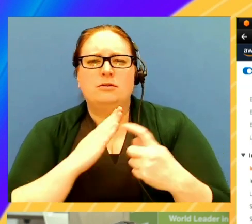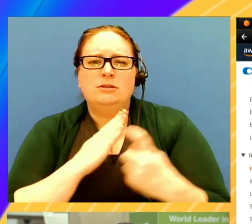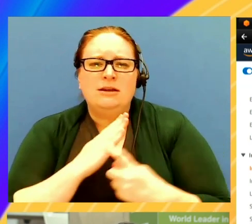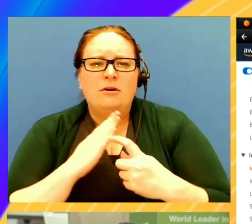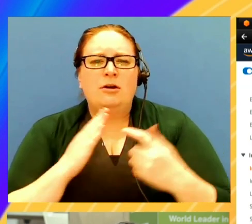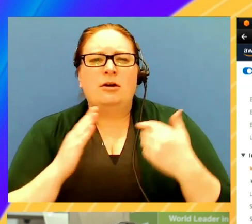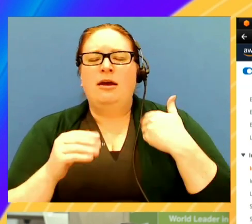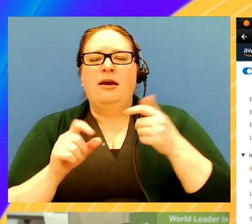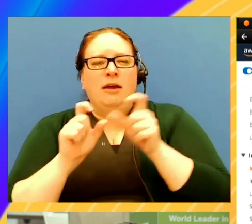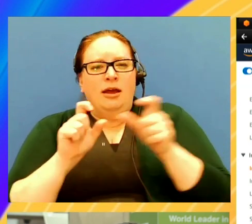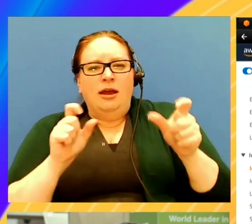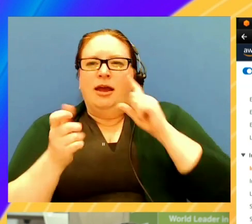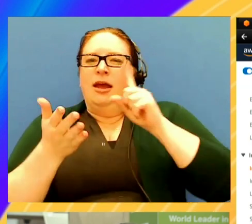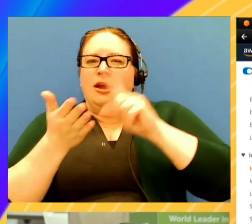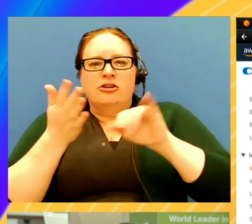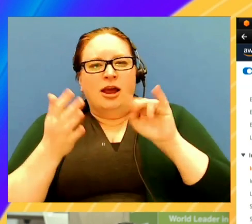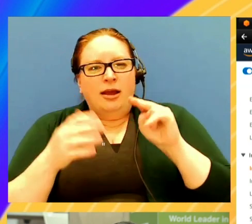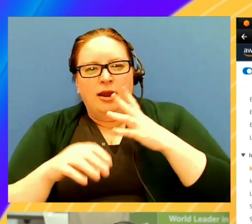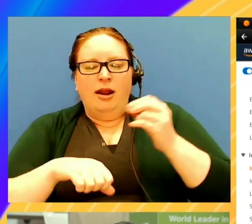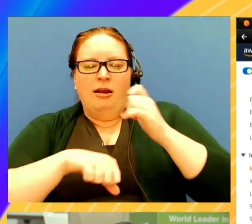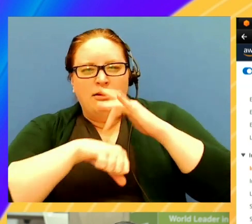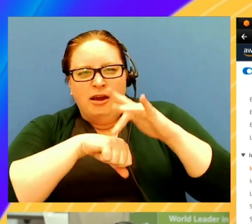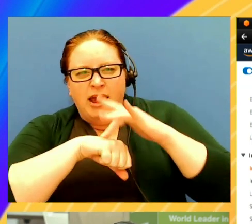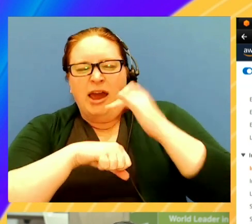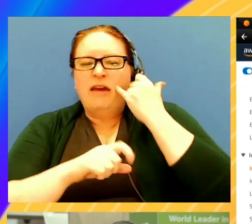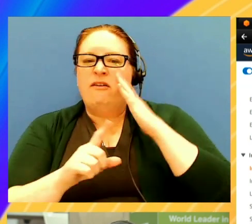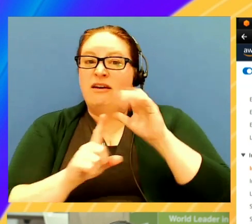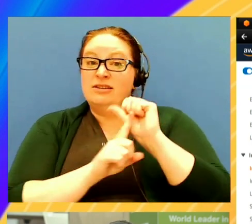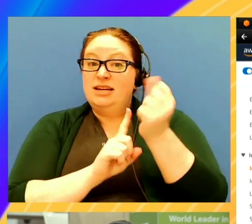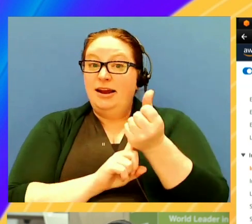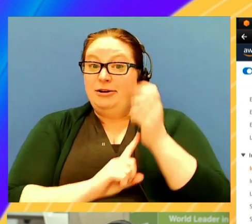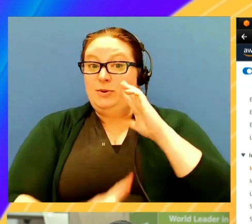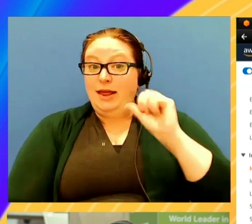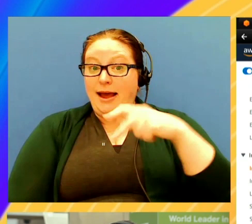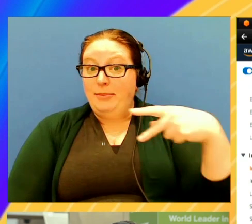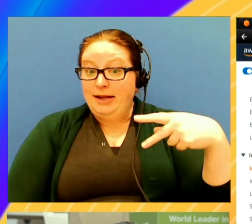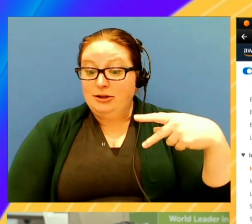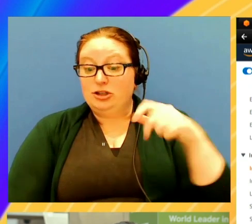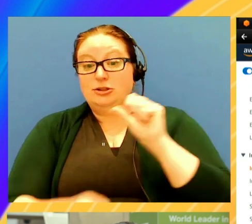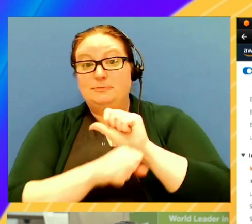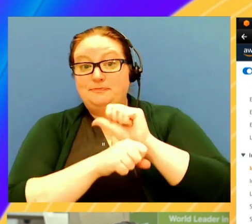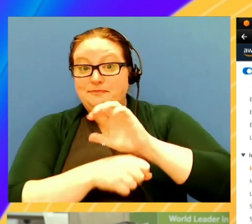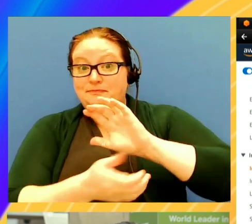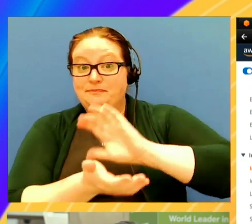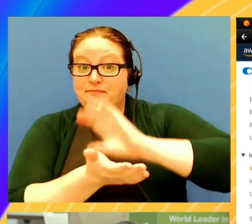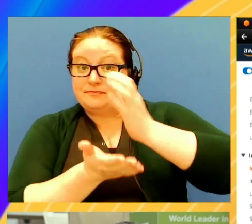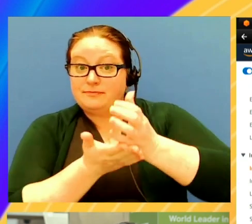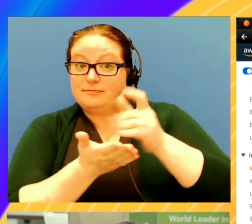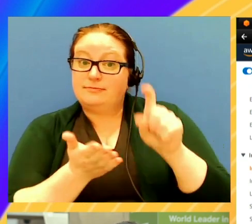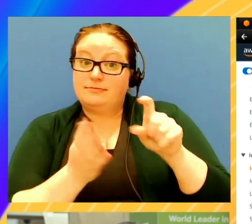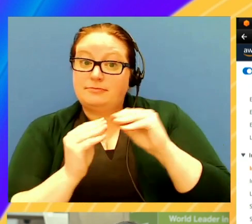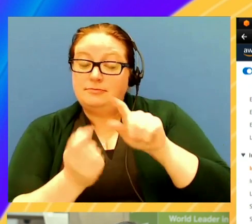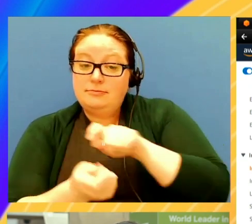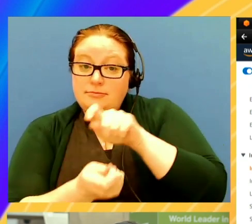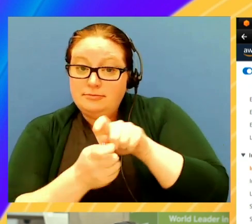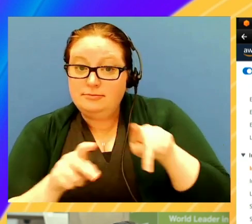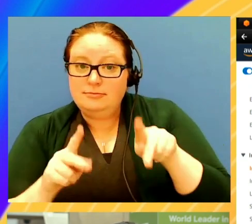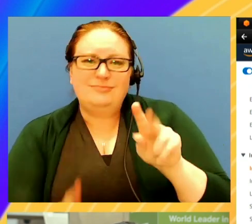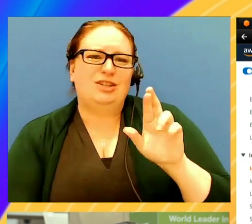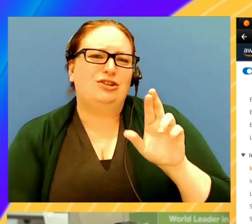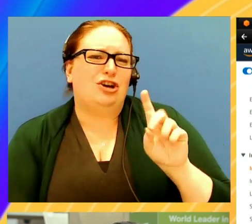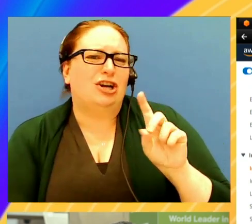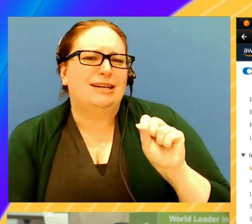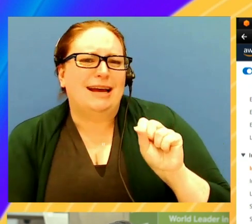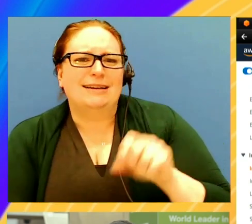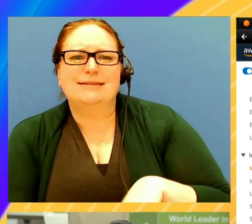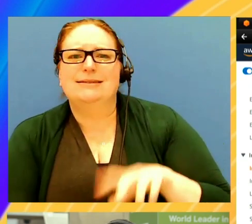in and be available. If there are those scenarios where our applications or workloads need that more specific permissions, maybe to RDS, Dynamo,